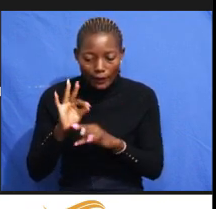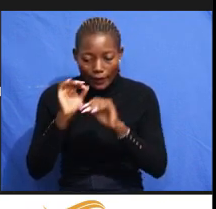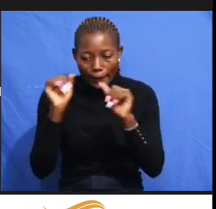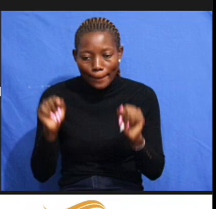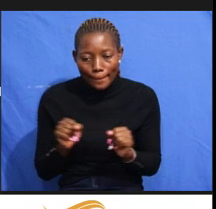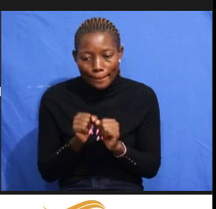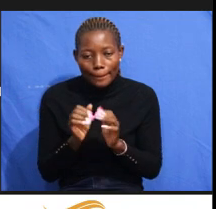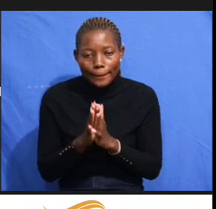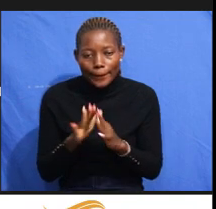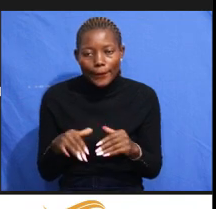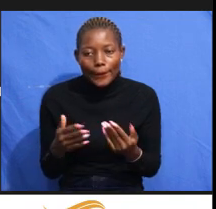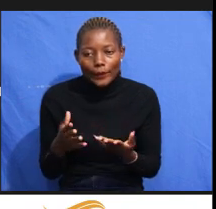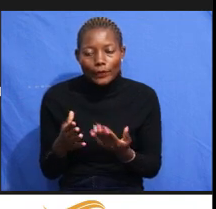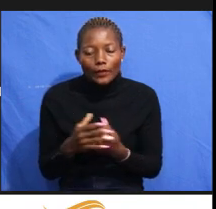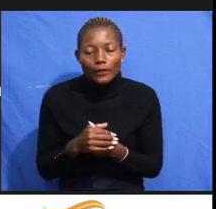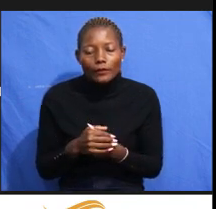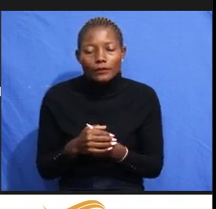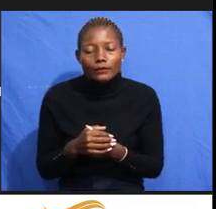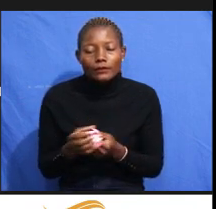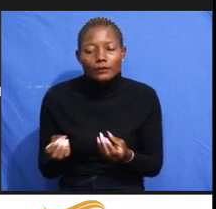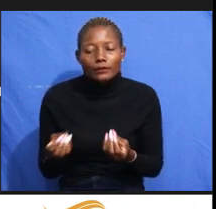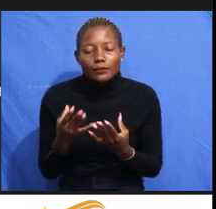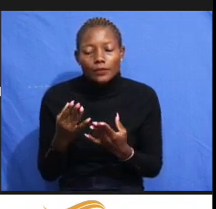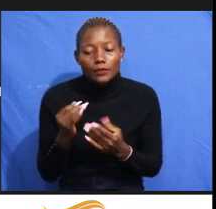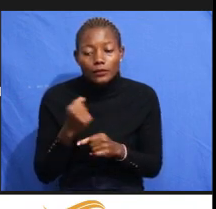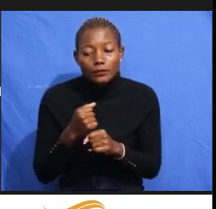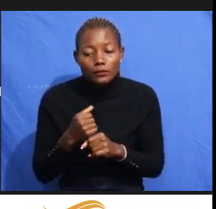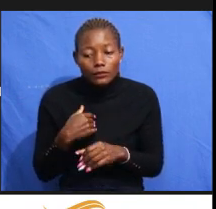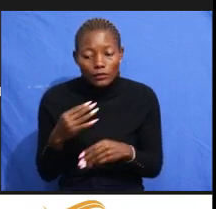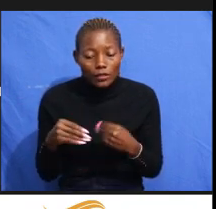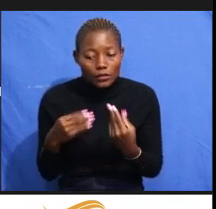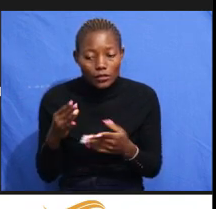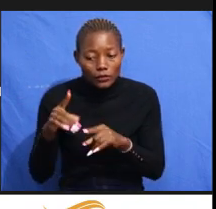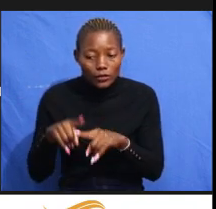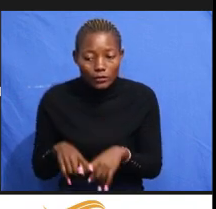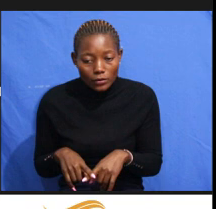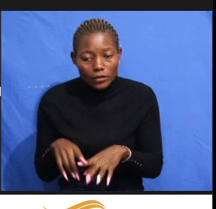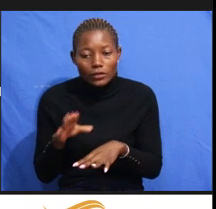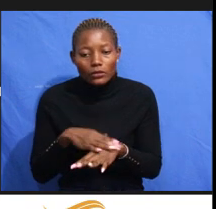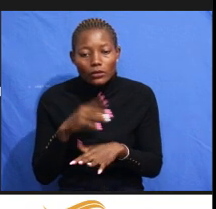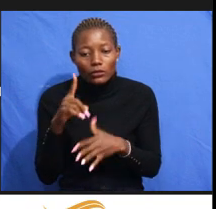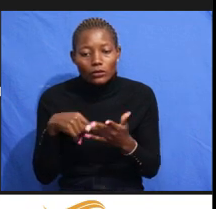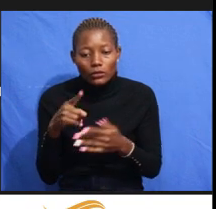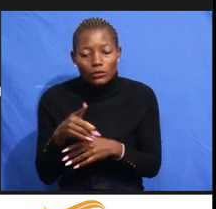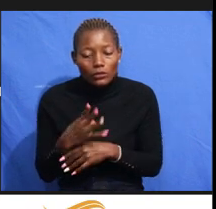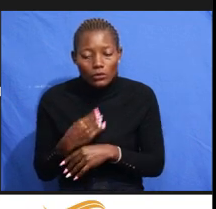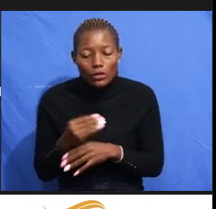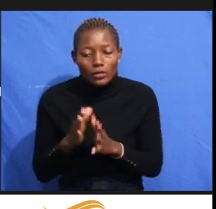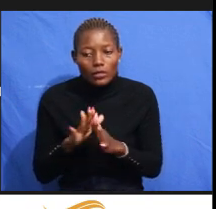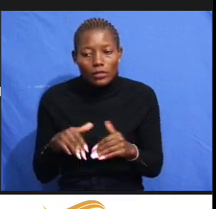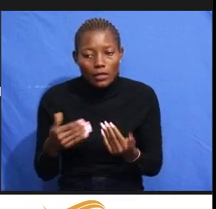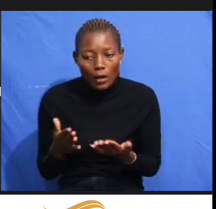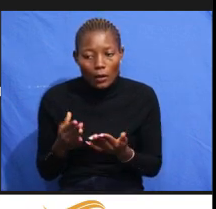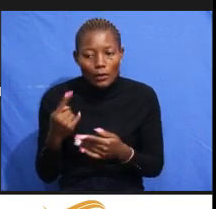require, and how much do I give in depending on the intensity that you want your players to play in a particular